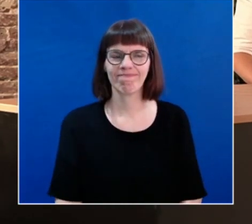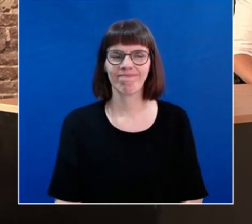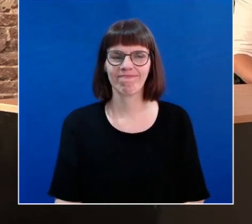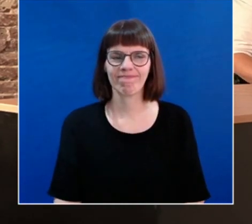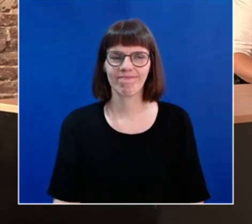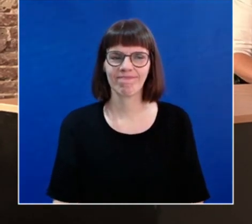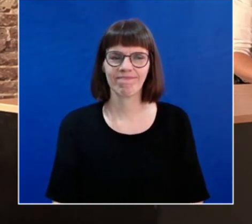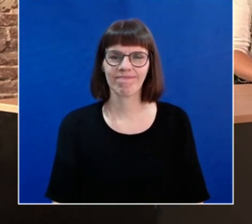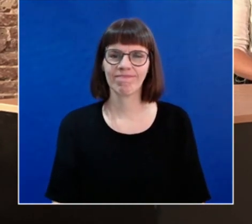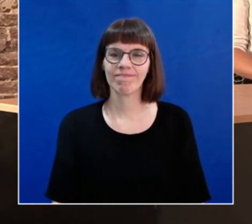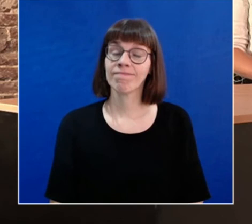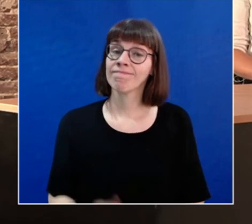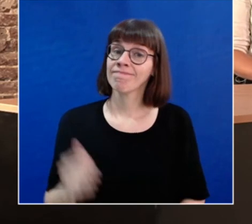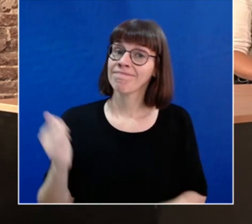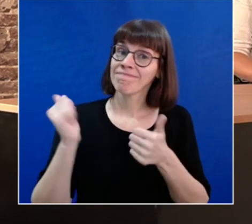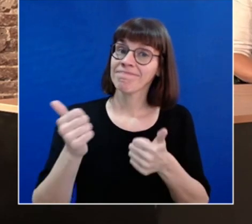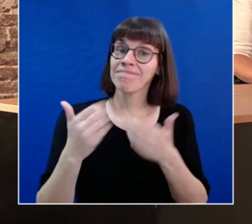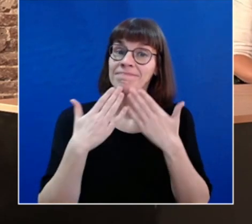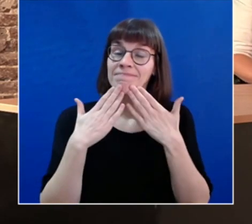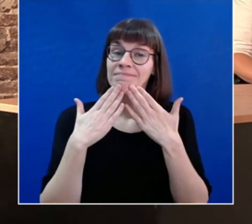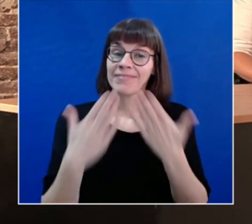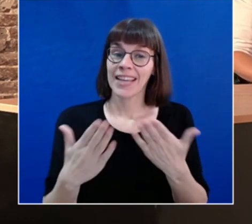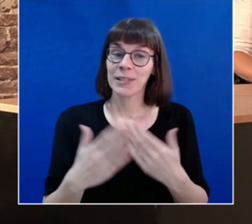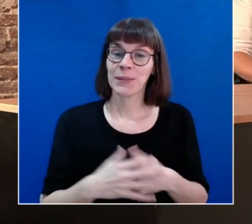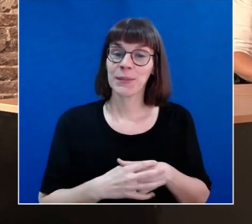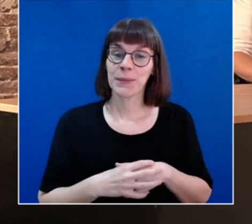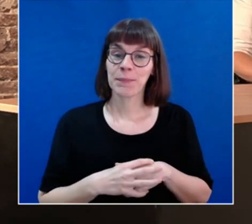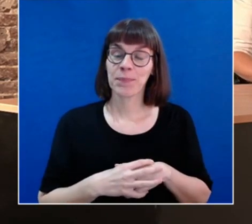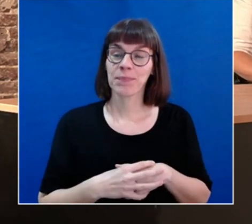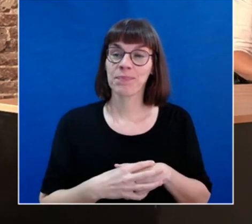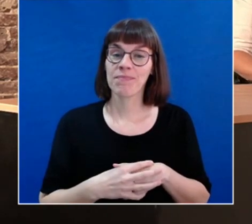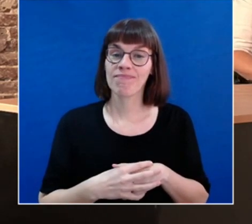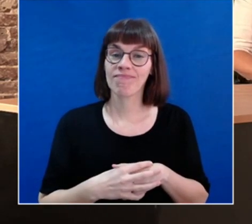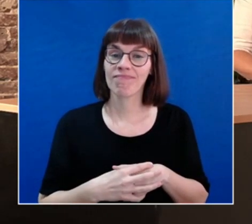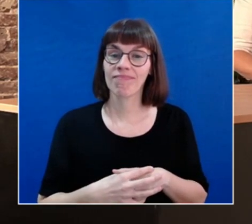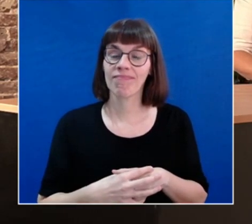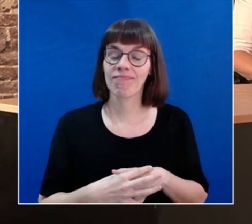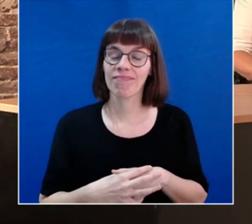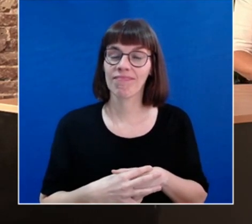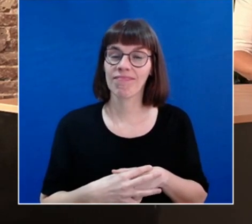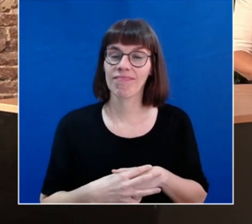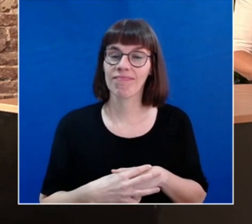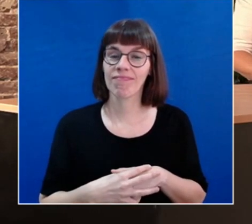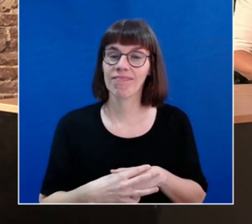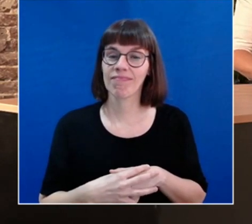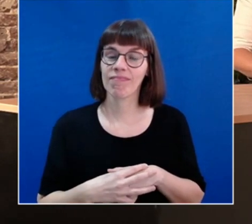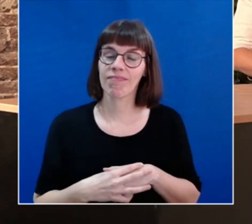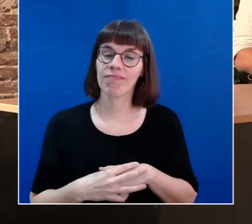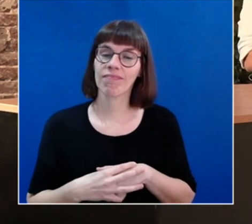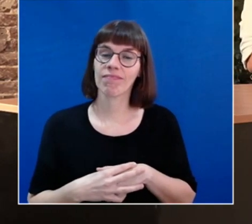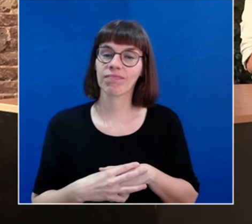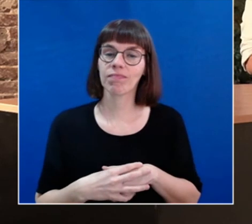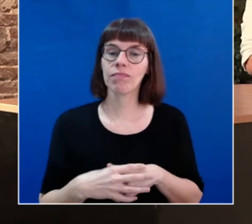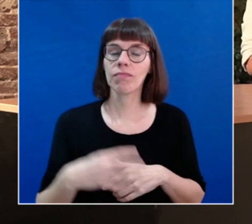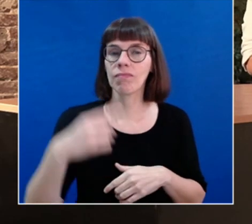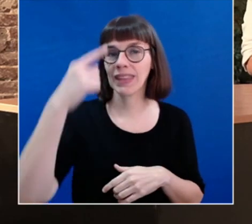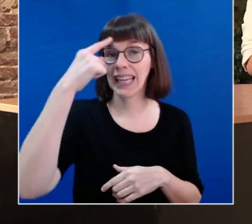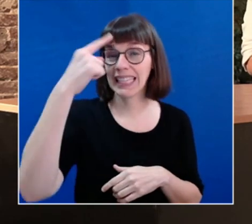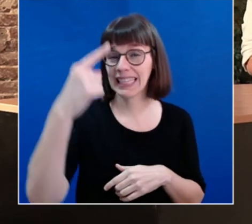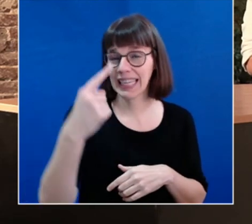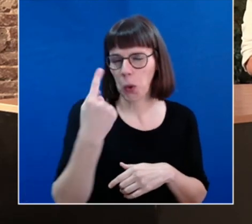Awesome. Thank you. Thank you so much, Adrián. I think we have one final